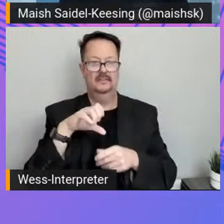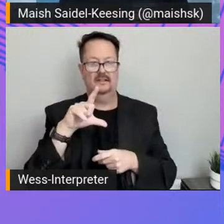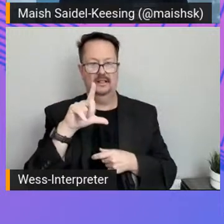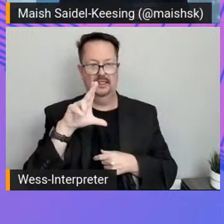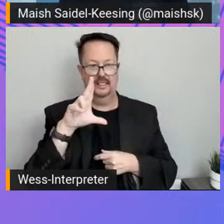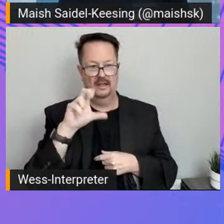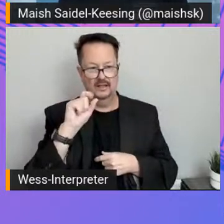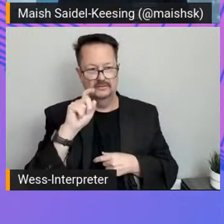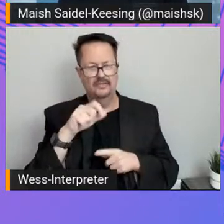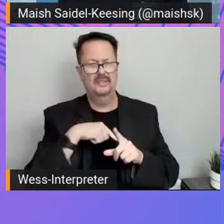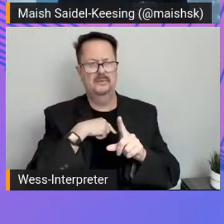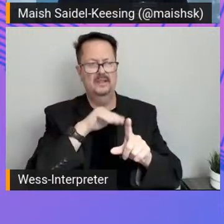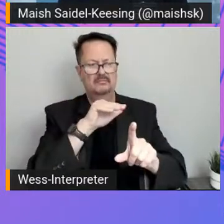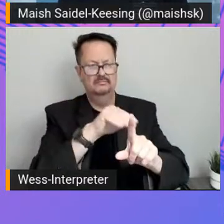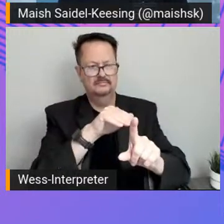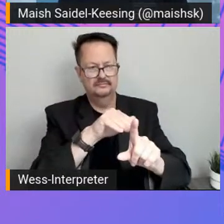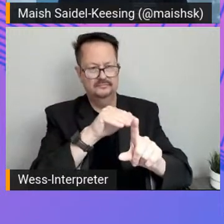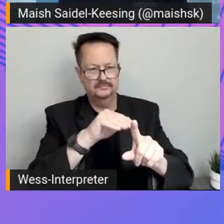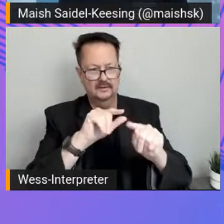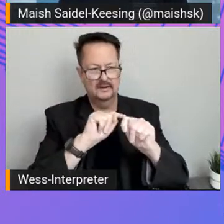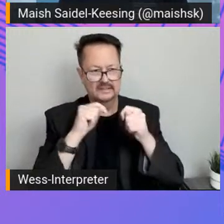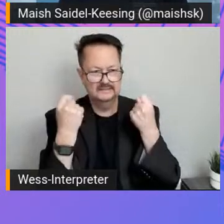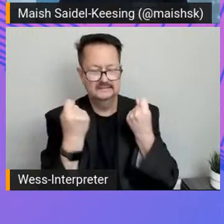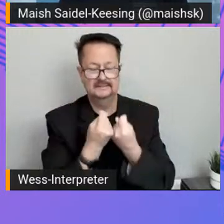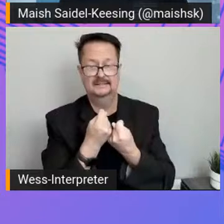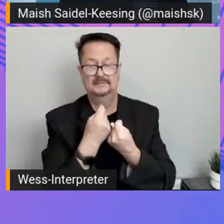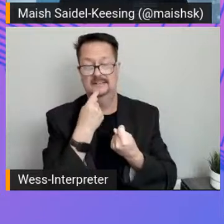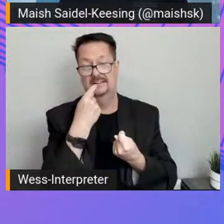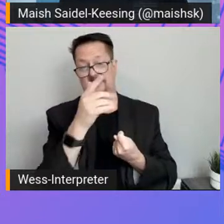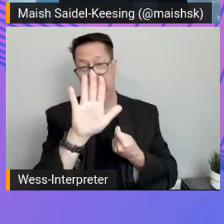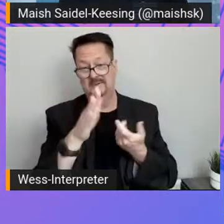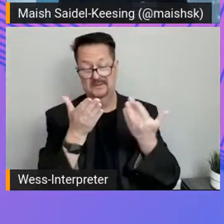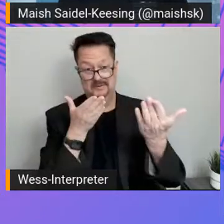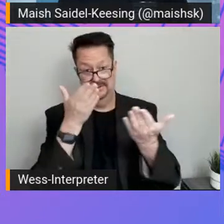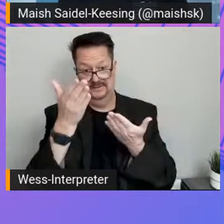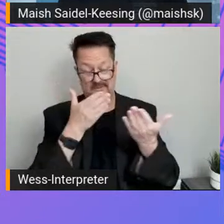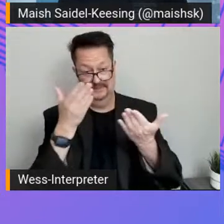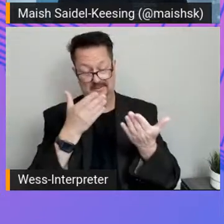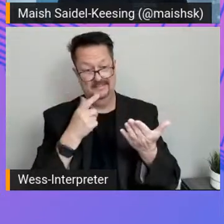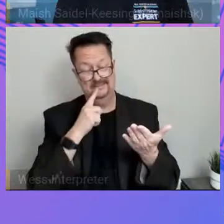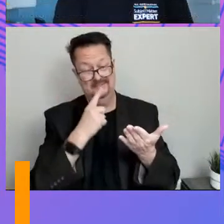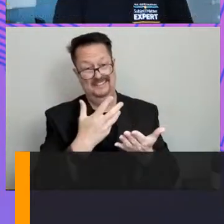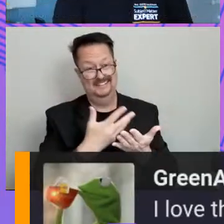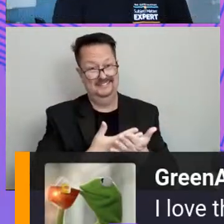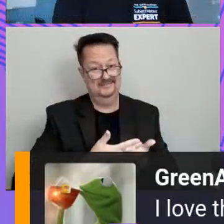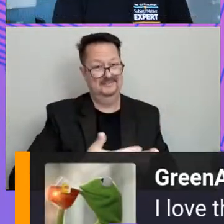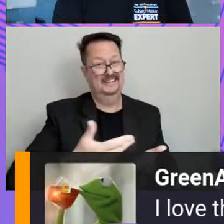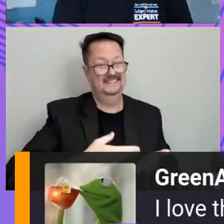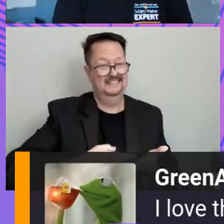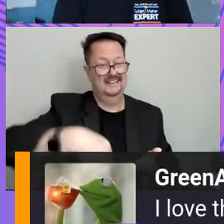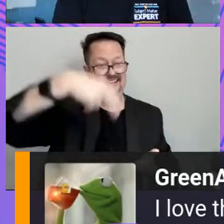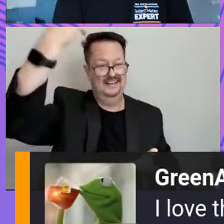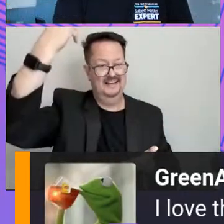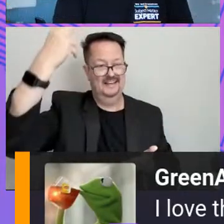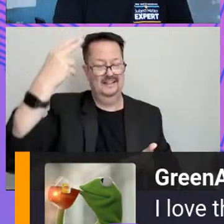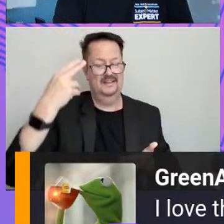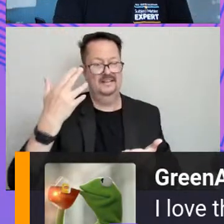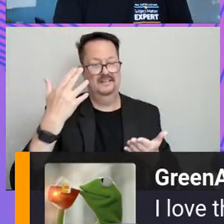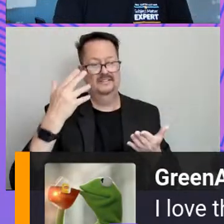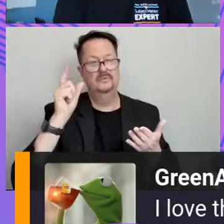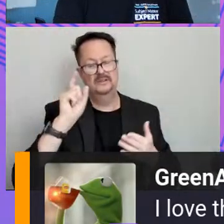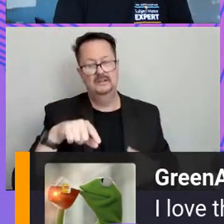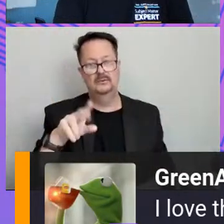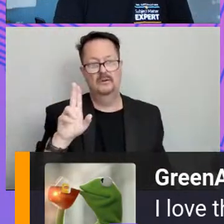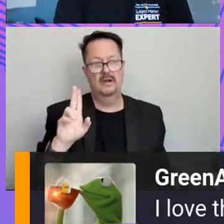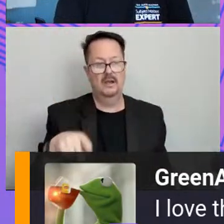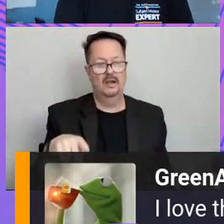those teams and say, okay, your service has a very high amount of waste. Why don't you update your task definition and